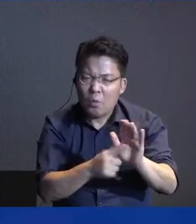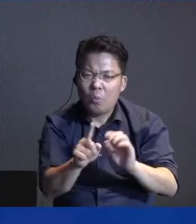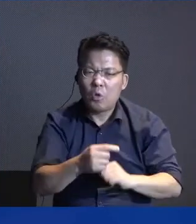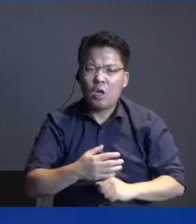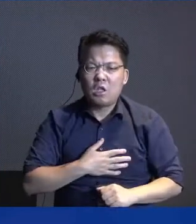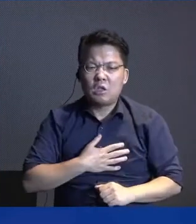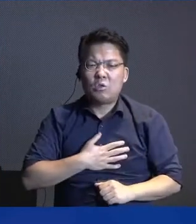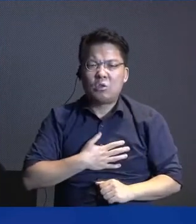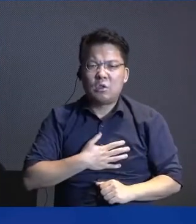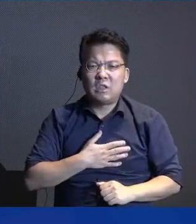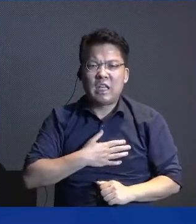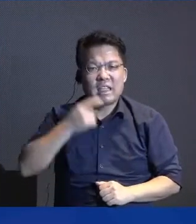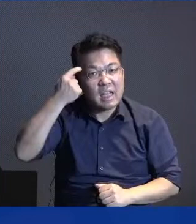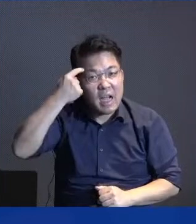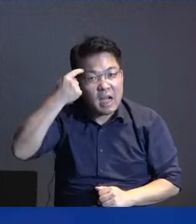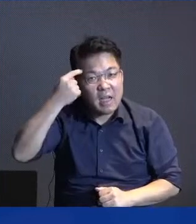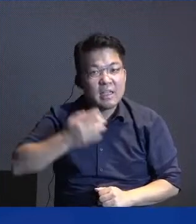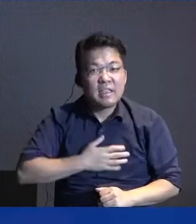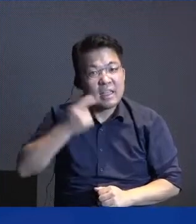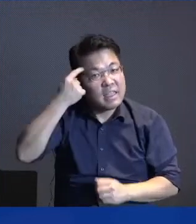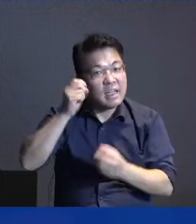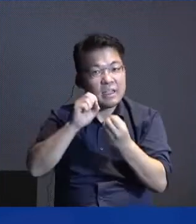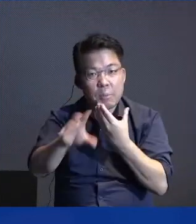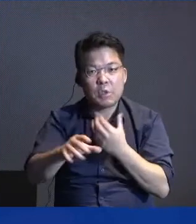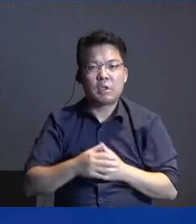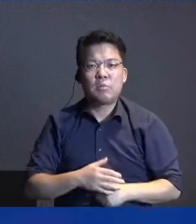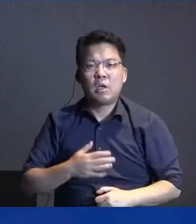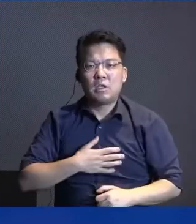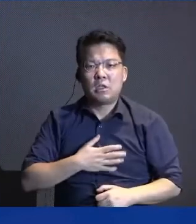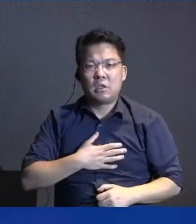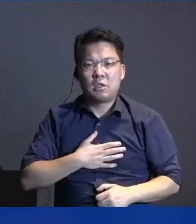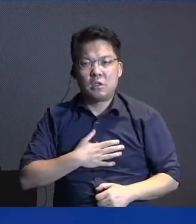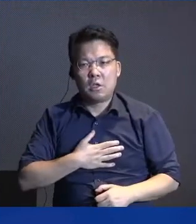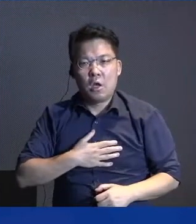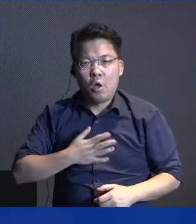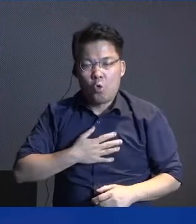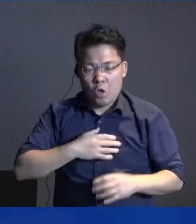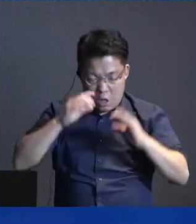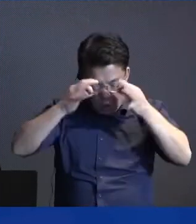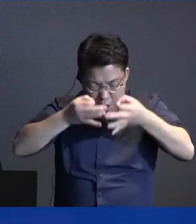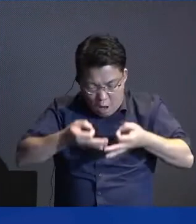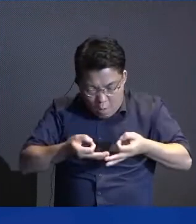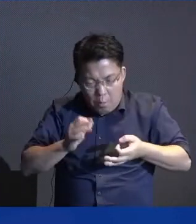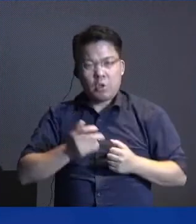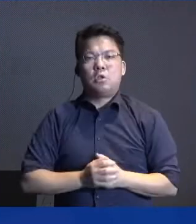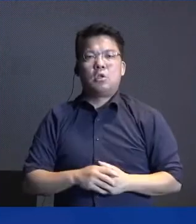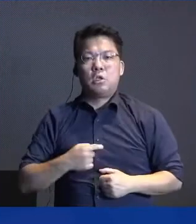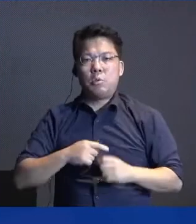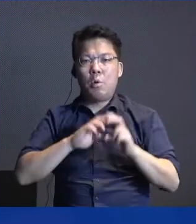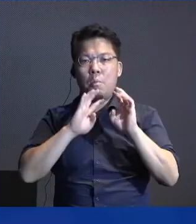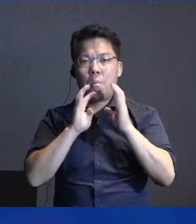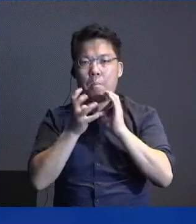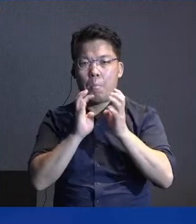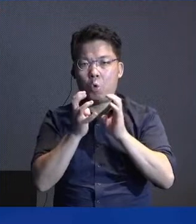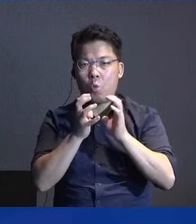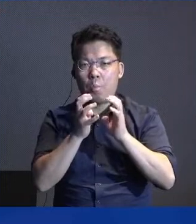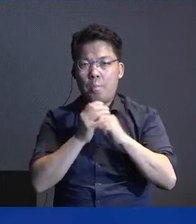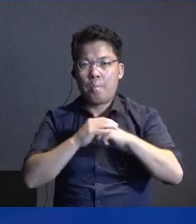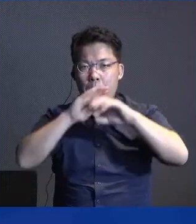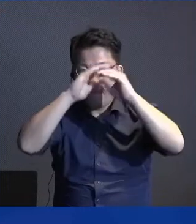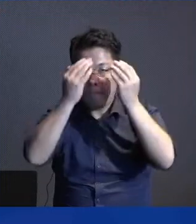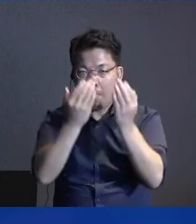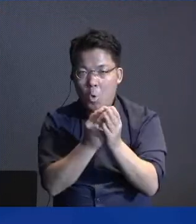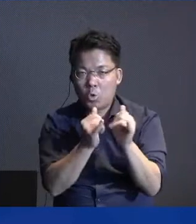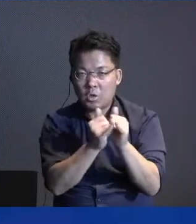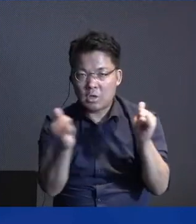I, let's say in this forum, each of us would want broadly three things.